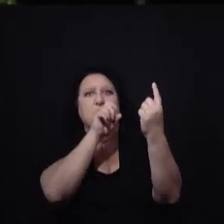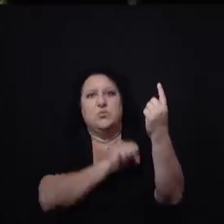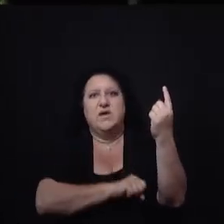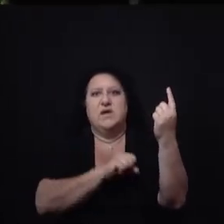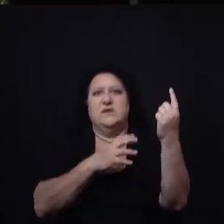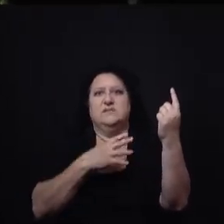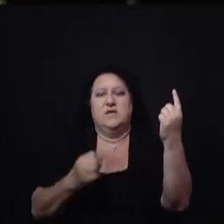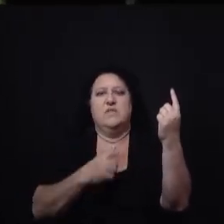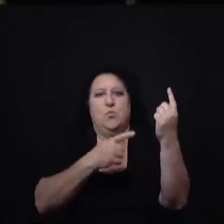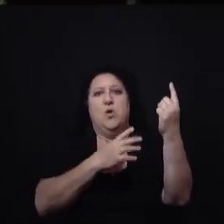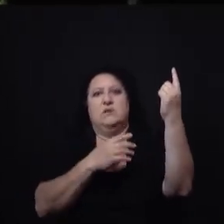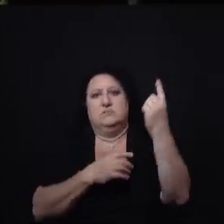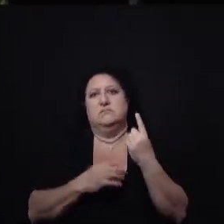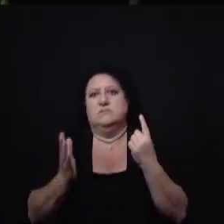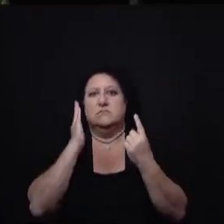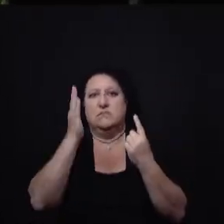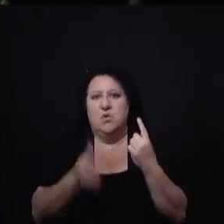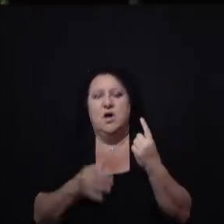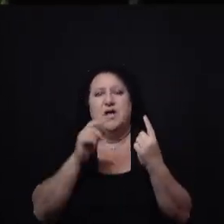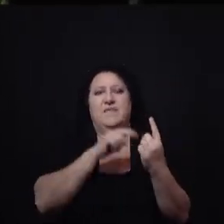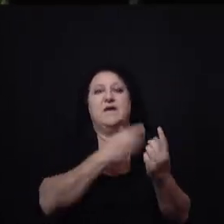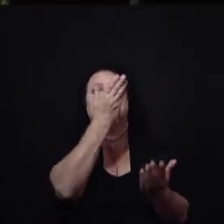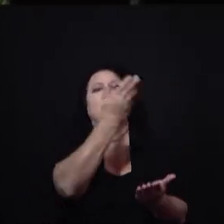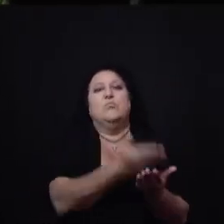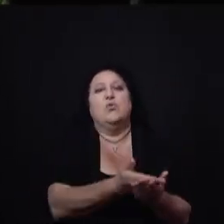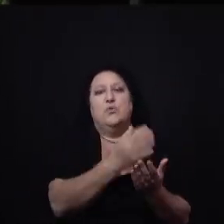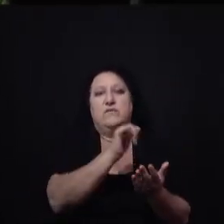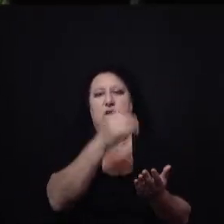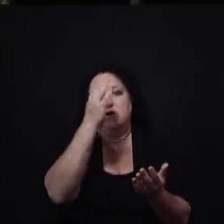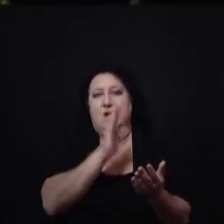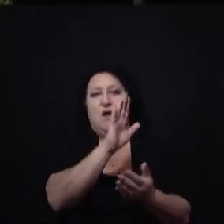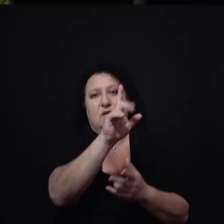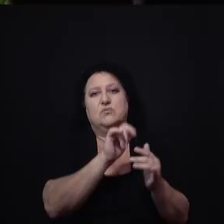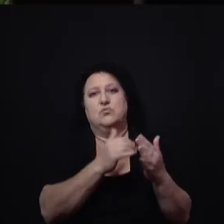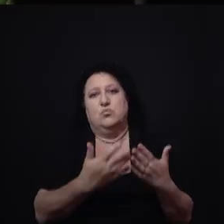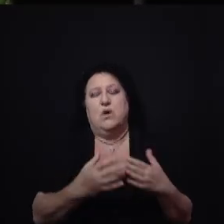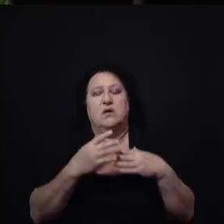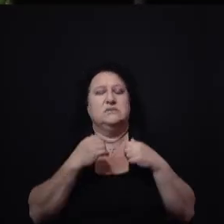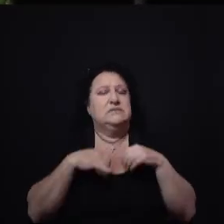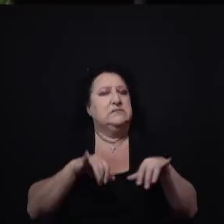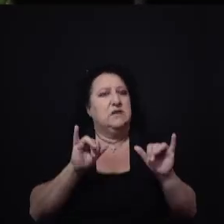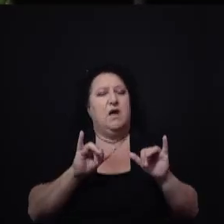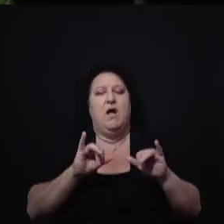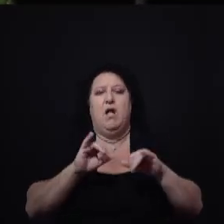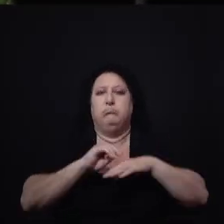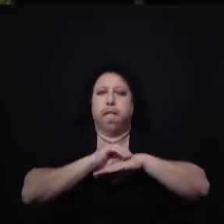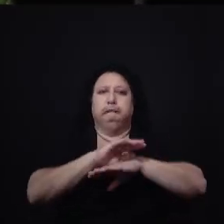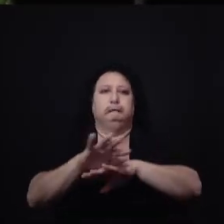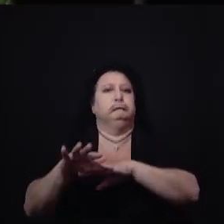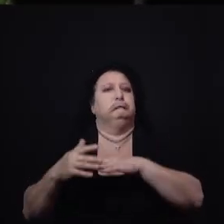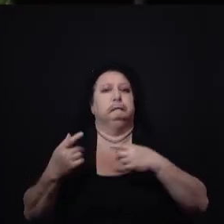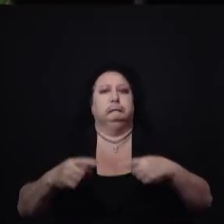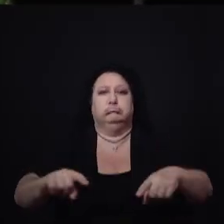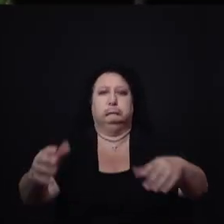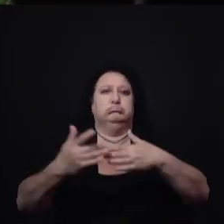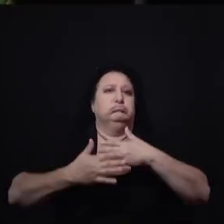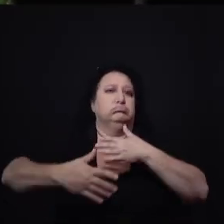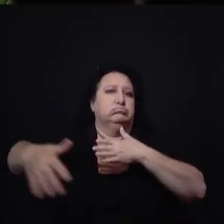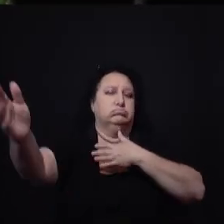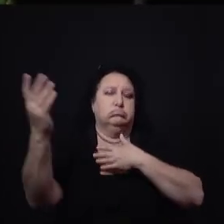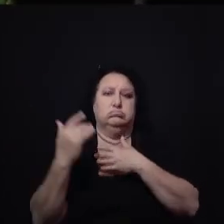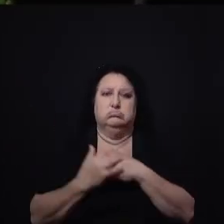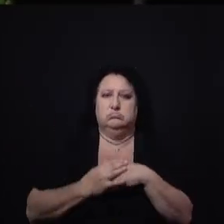is proof positive that God's word is going forth and it is still accomplishing that which for he has sent it.